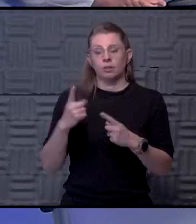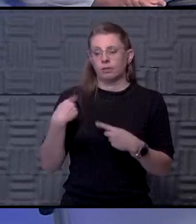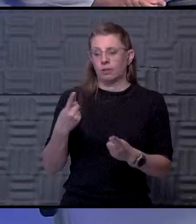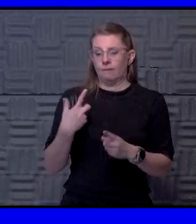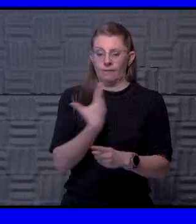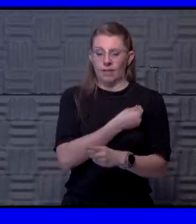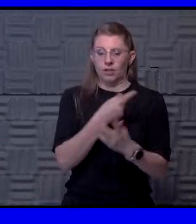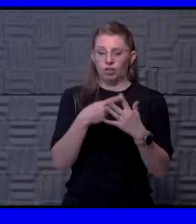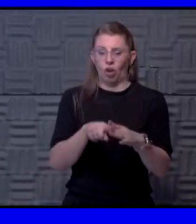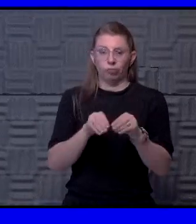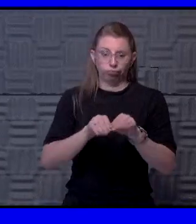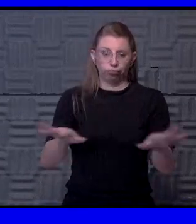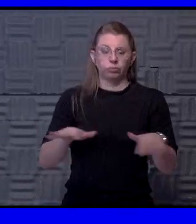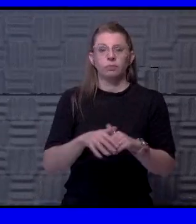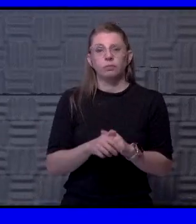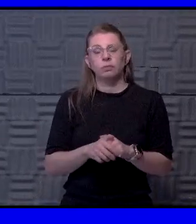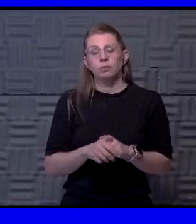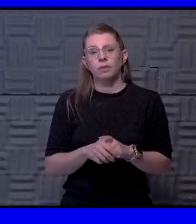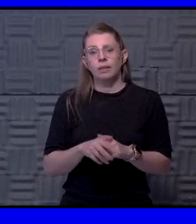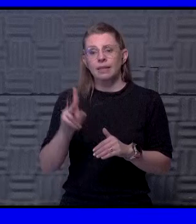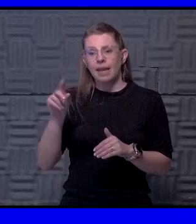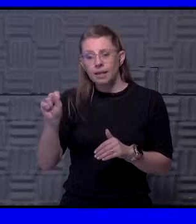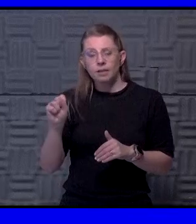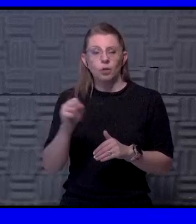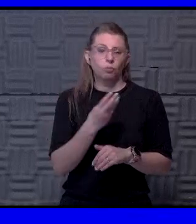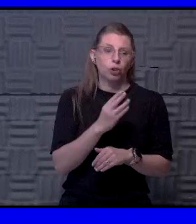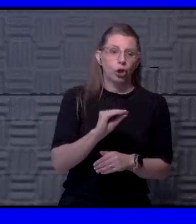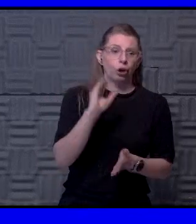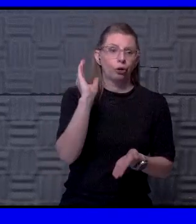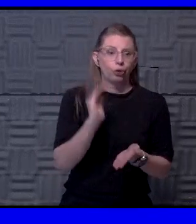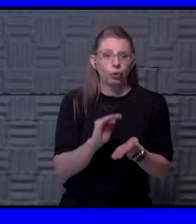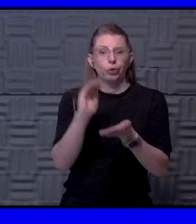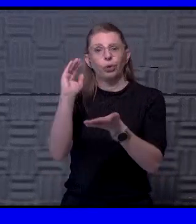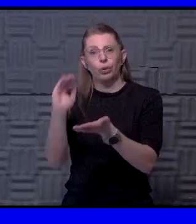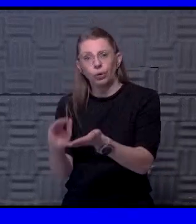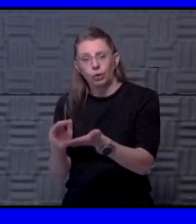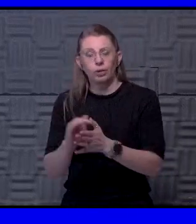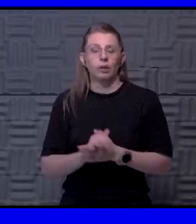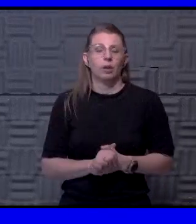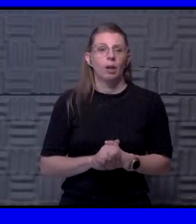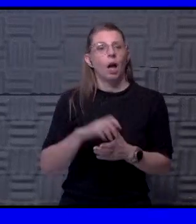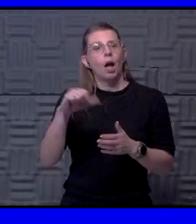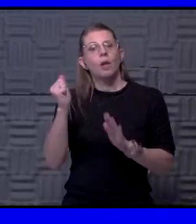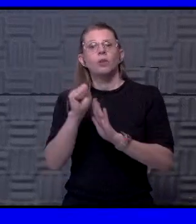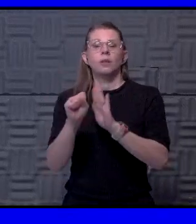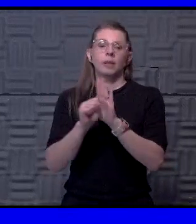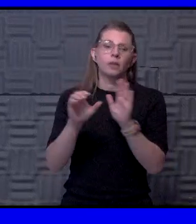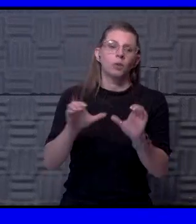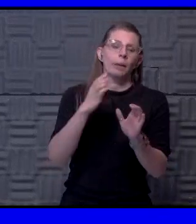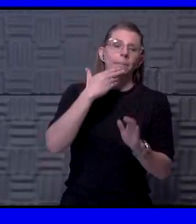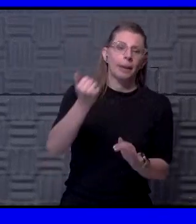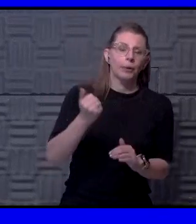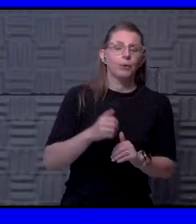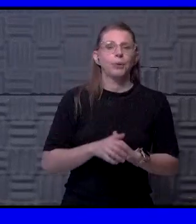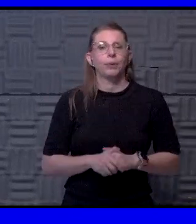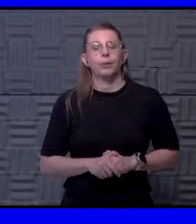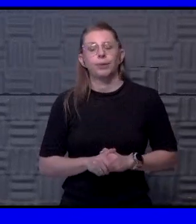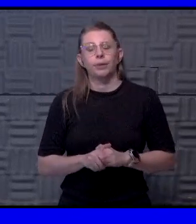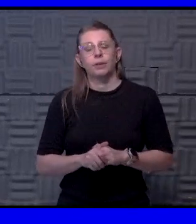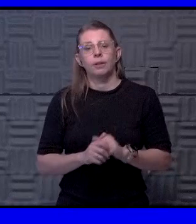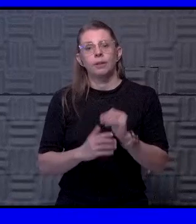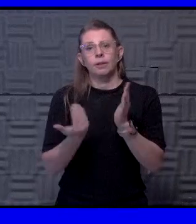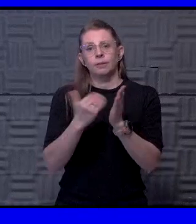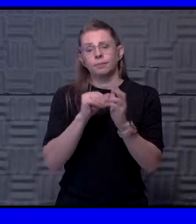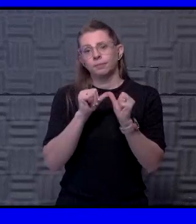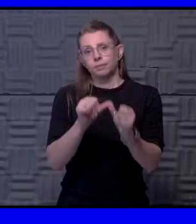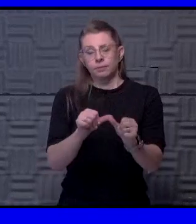vaccine rollout started, we heard how low Kansas and Missouri were, how other states were doing much better. I think, again, it